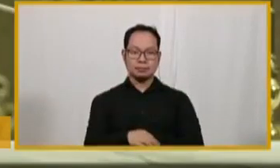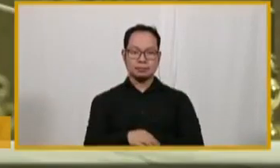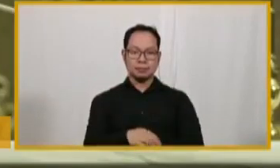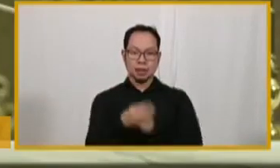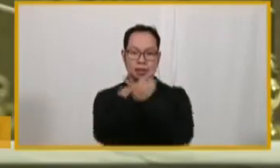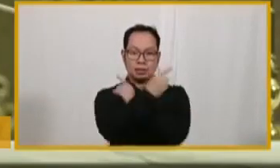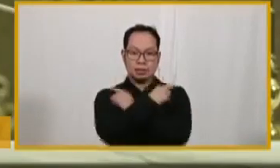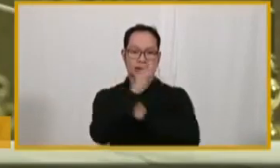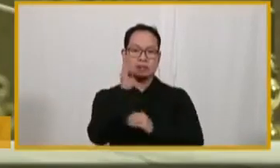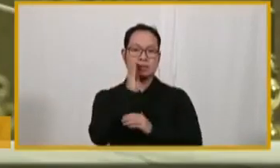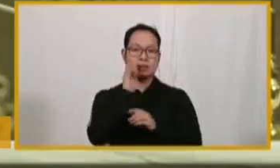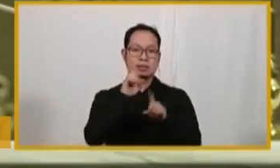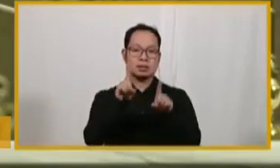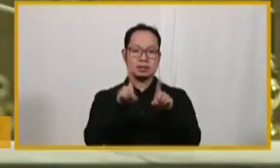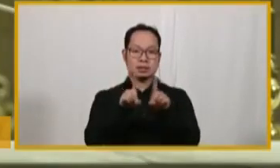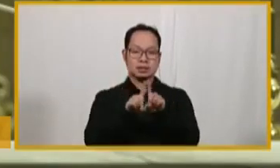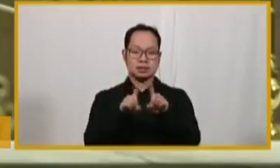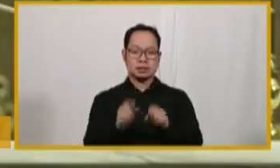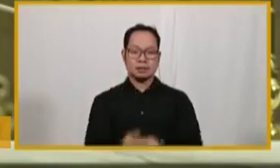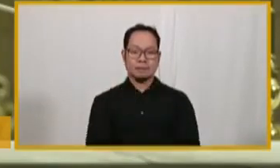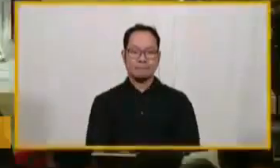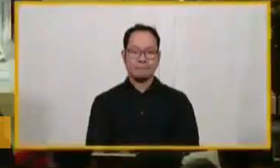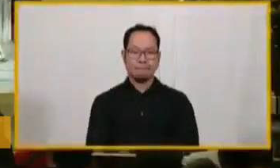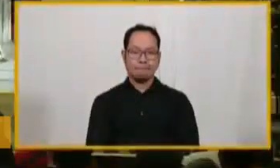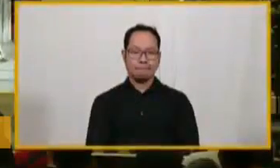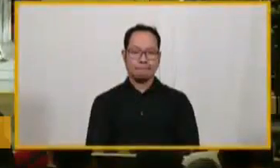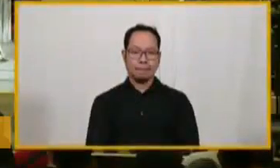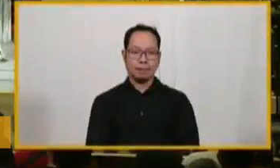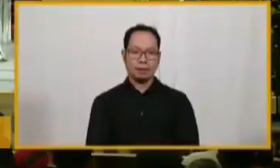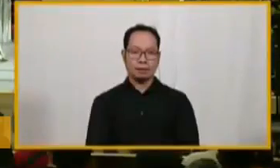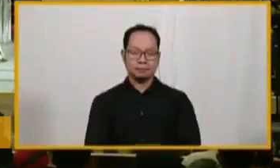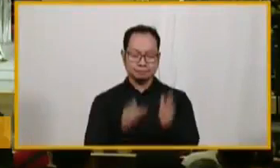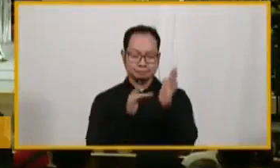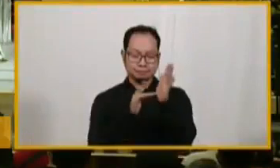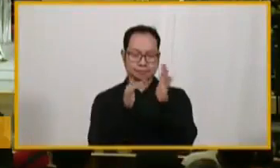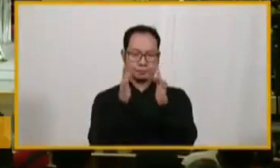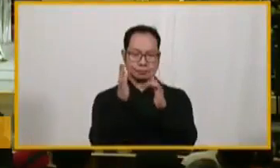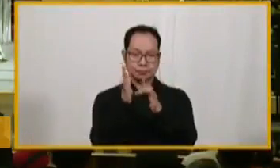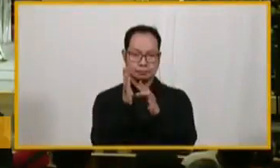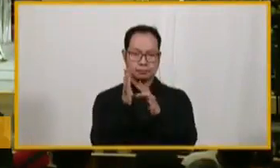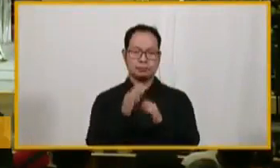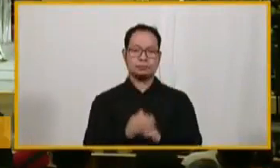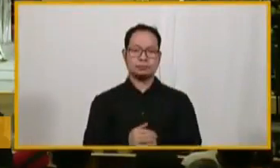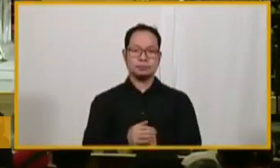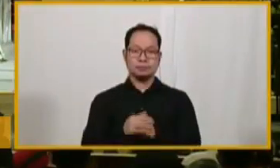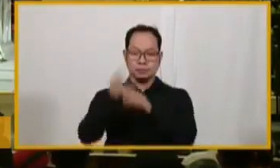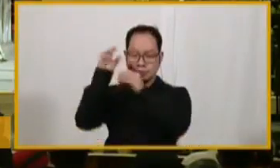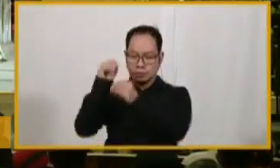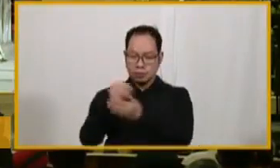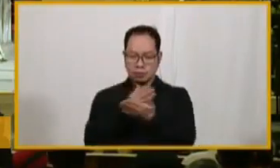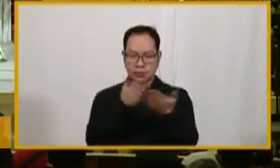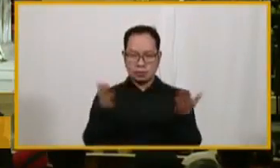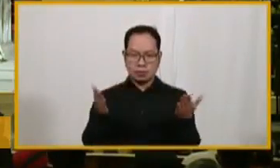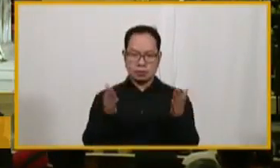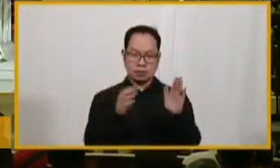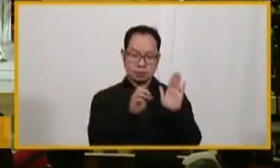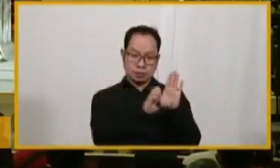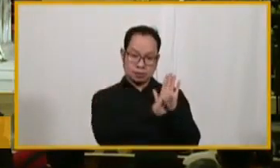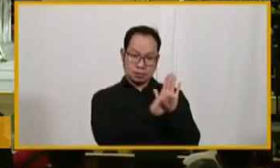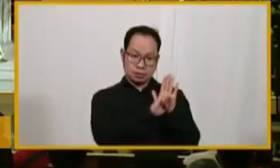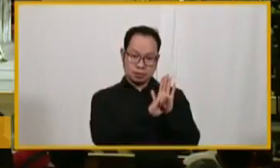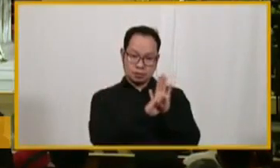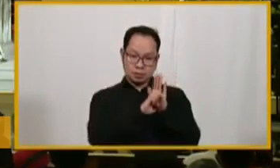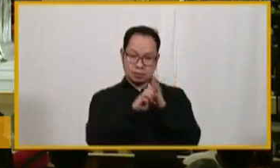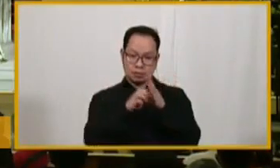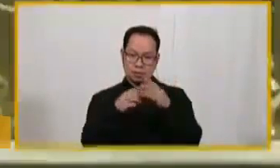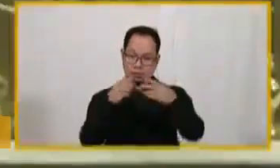My dear brothers and sisters, Jesus gives us an example to